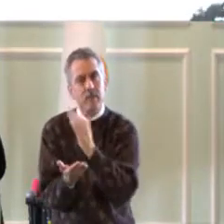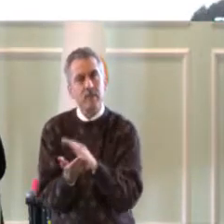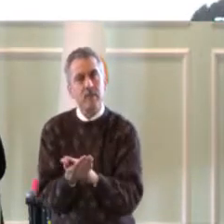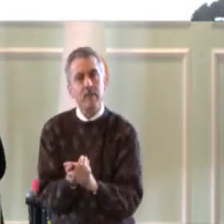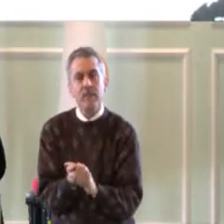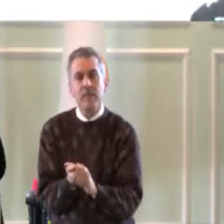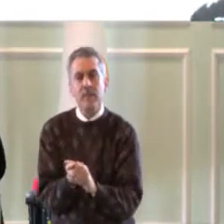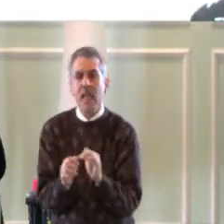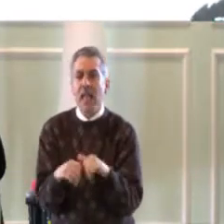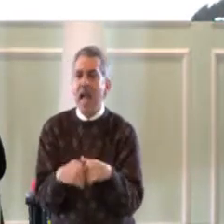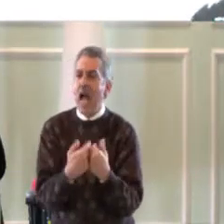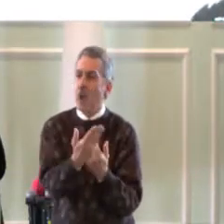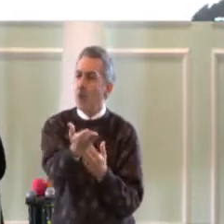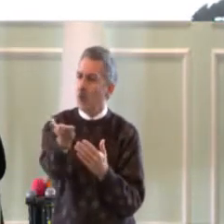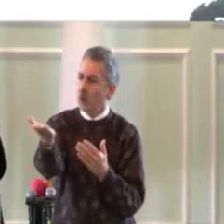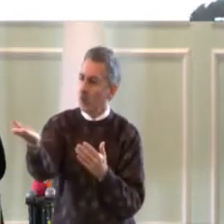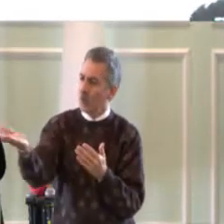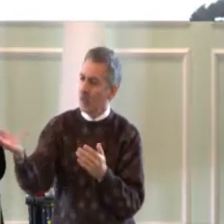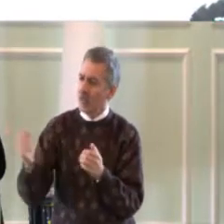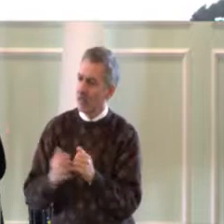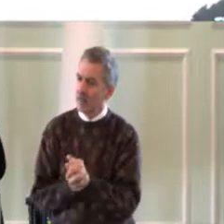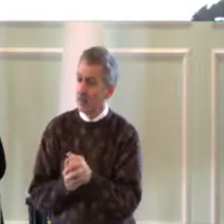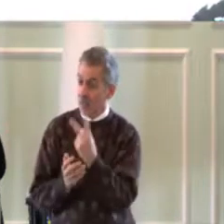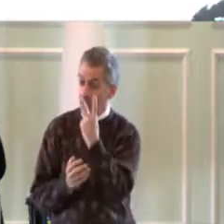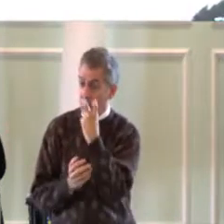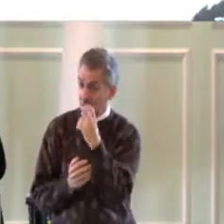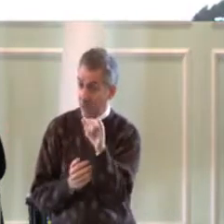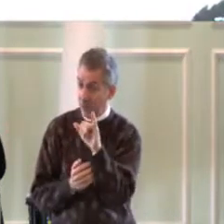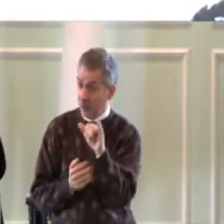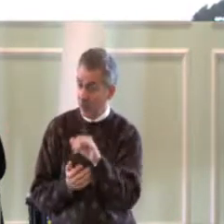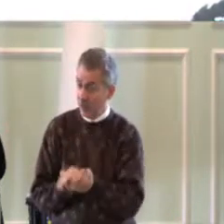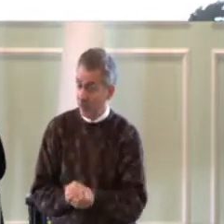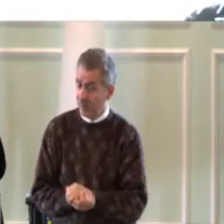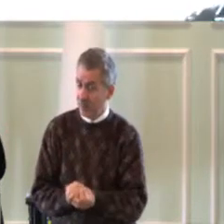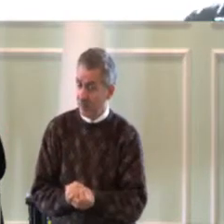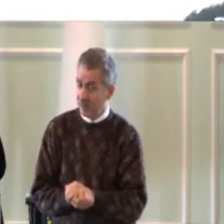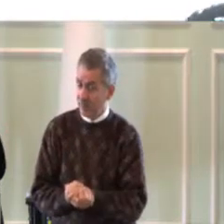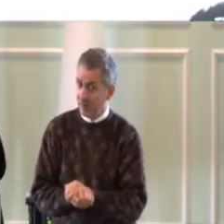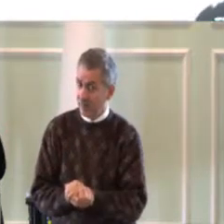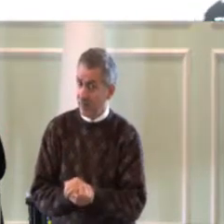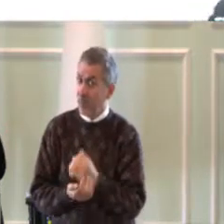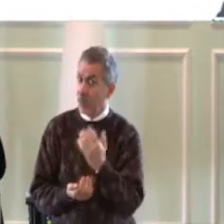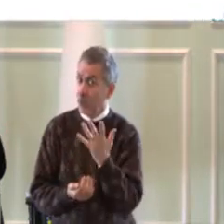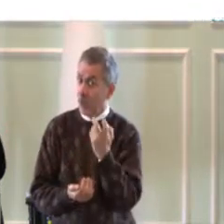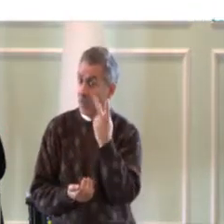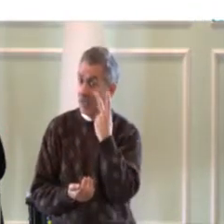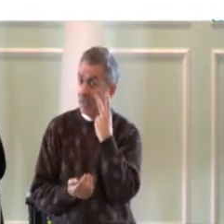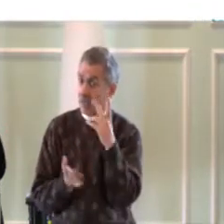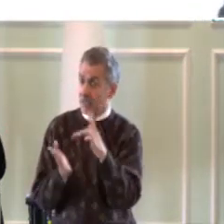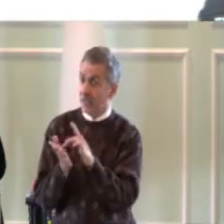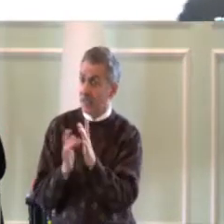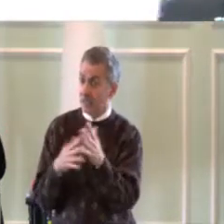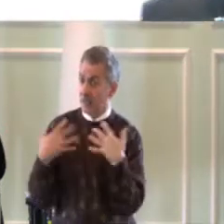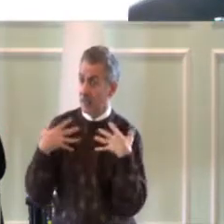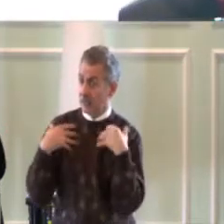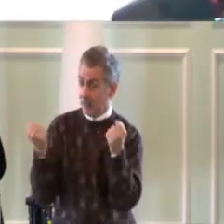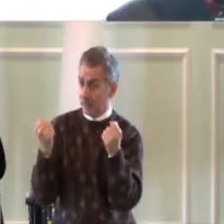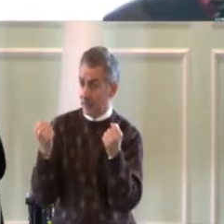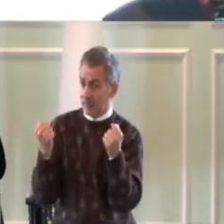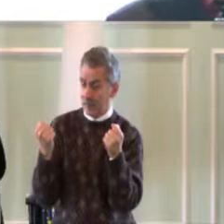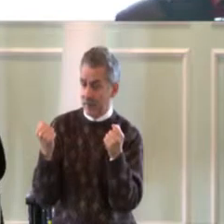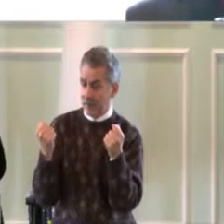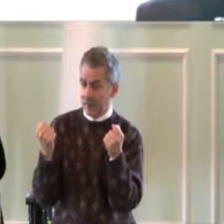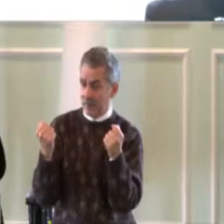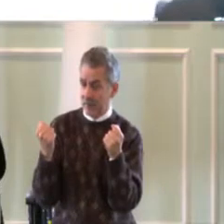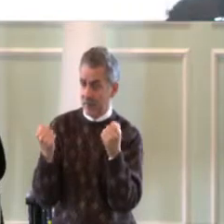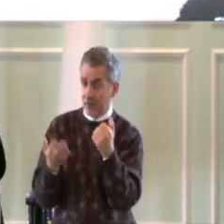How are you doing today? Are you blind? Do you want Jesus to heal you? Do you want